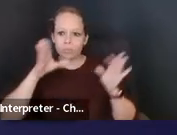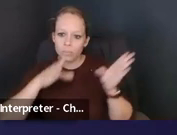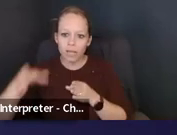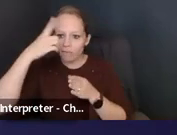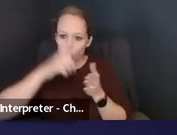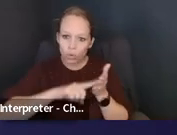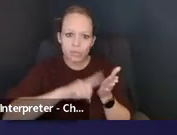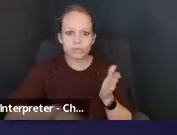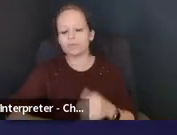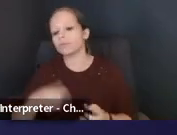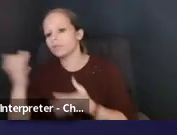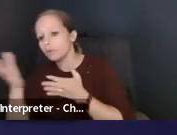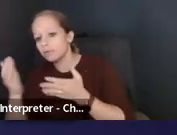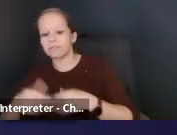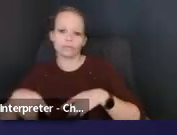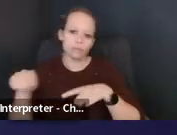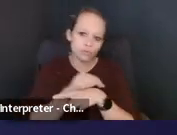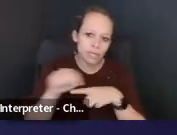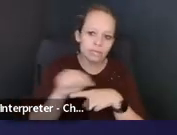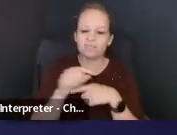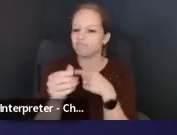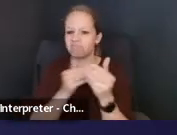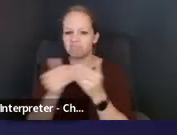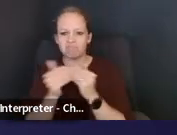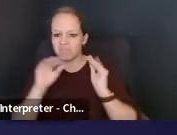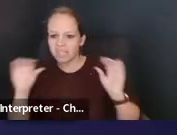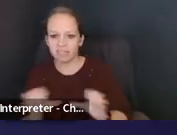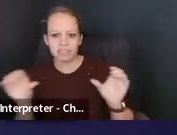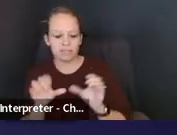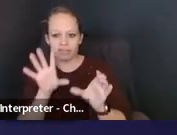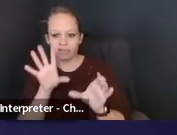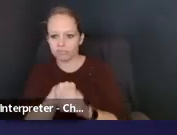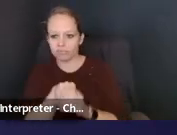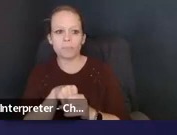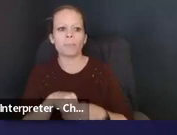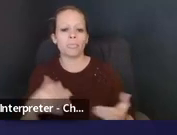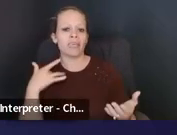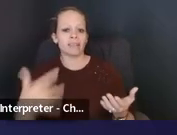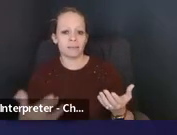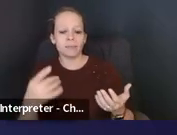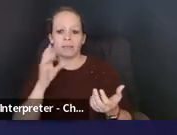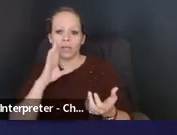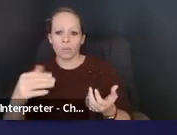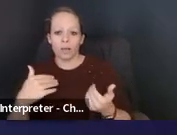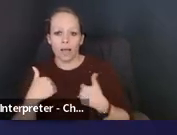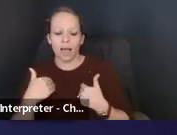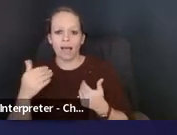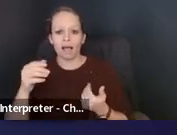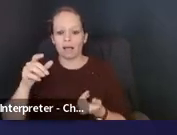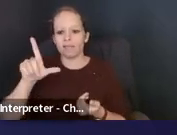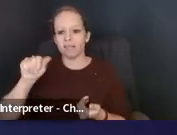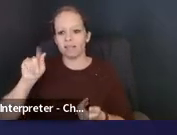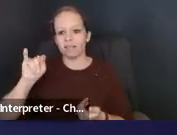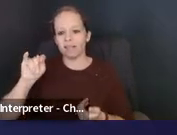for services, for training, whatever those activities might be, usually accompanied by the literature